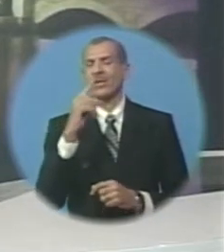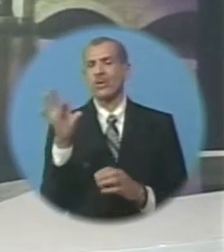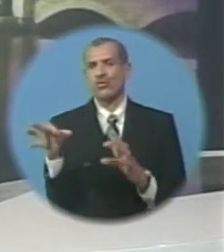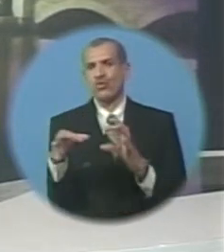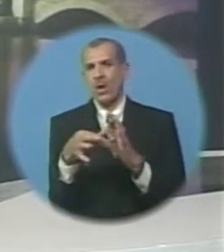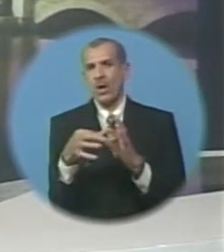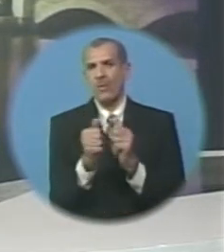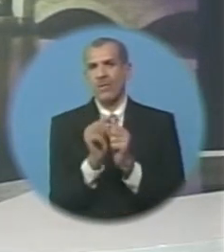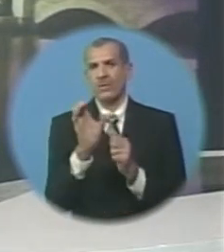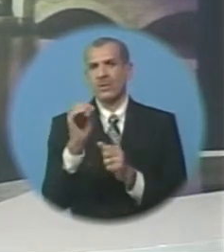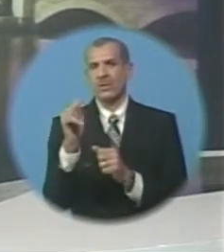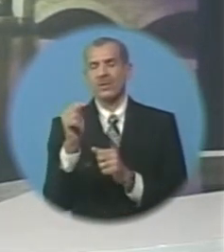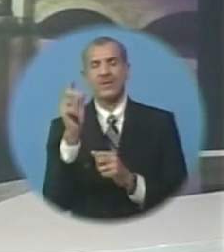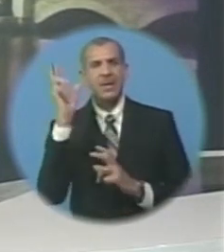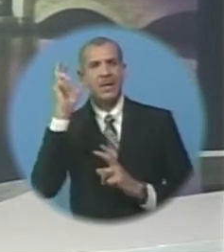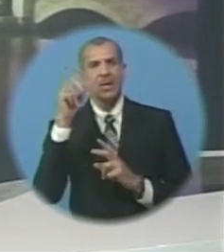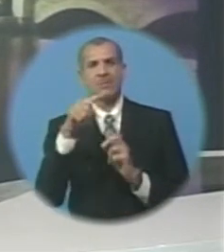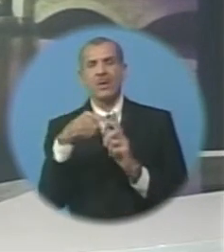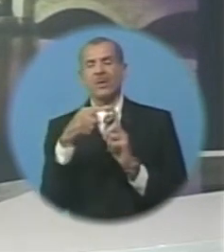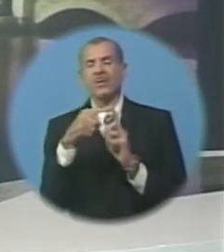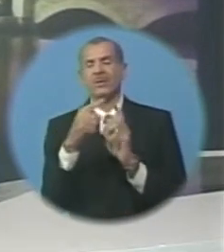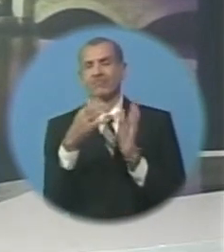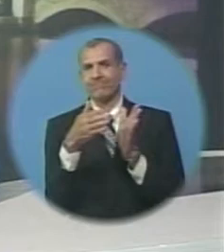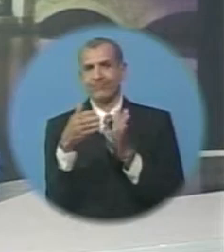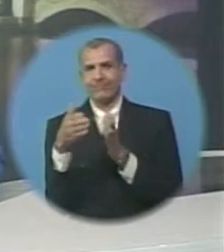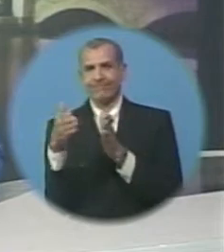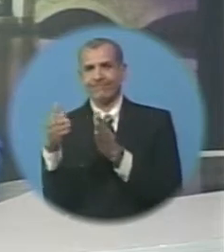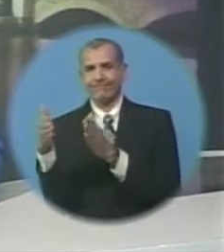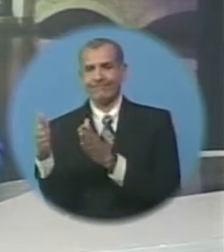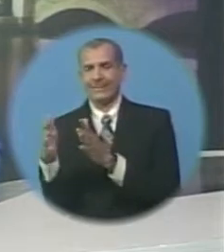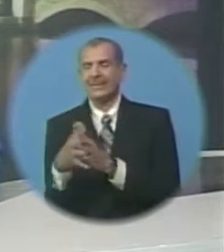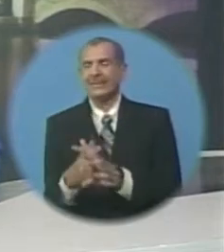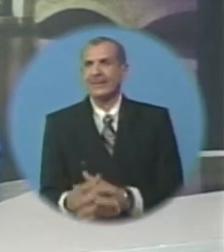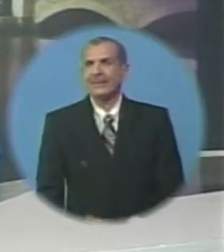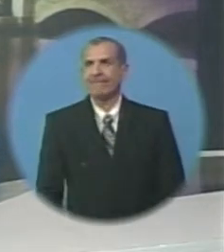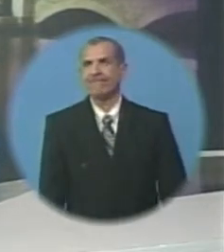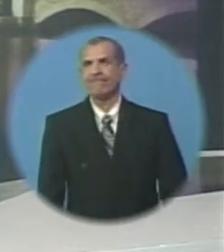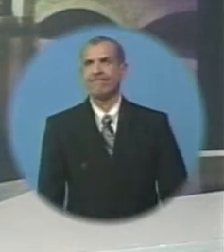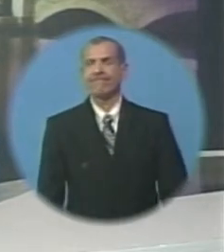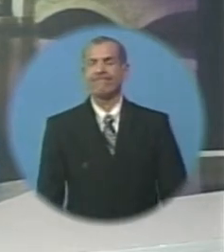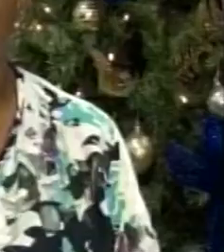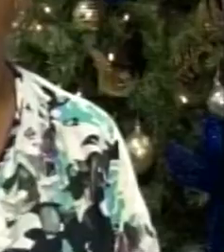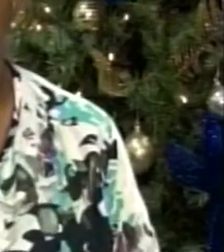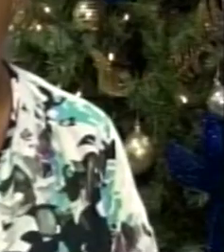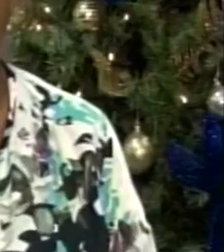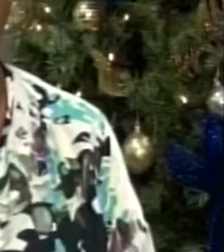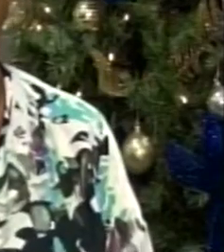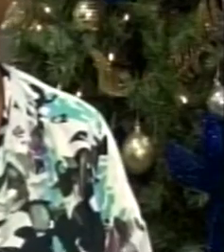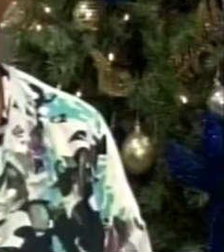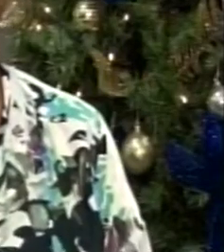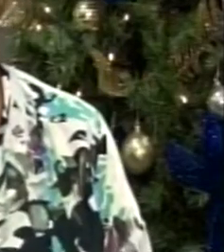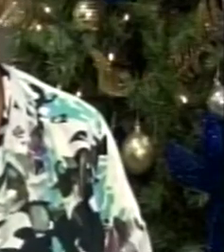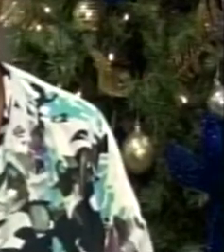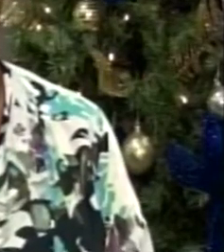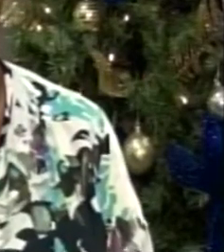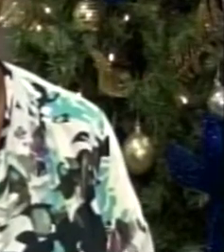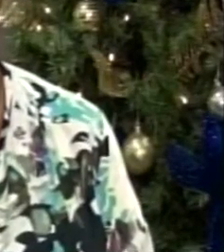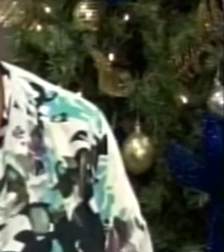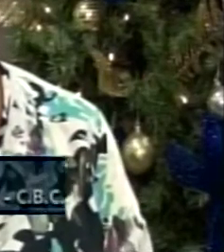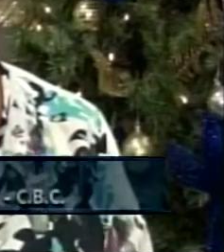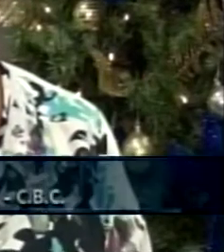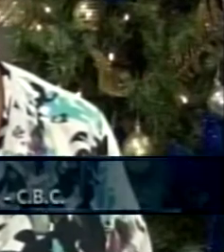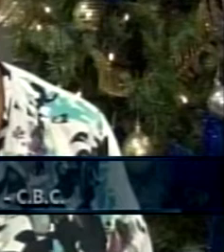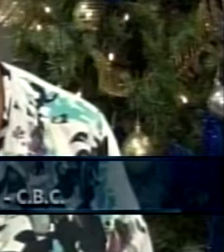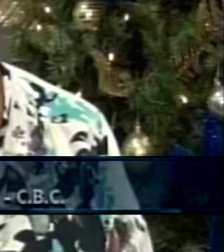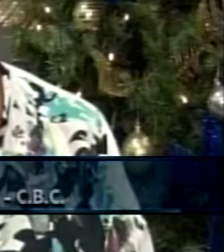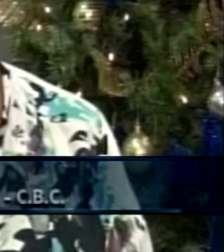Courts Barbados when hearing about the campaign. And CBC has long been involved in supporting the community